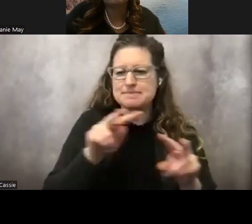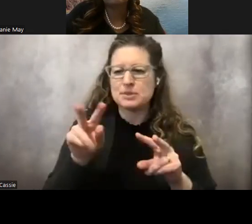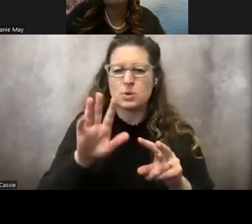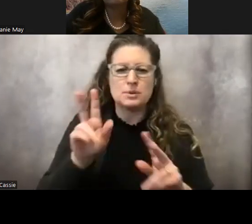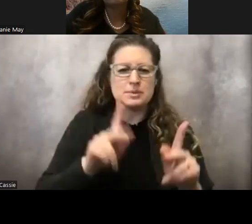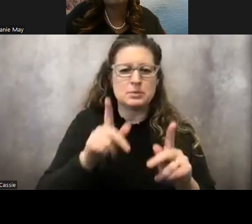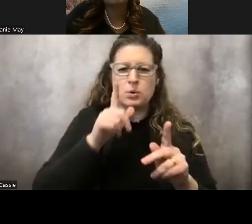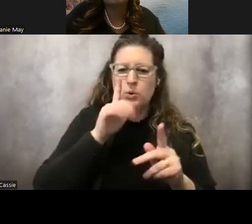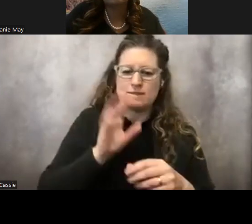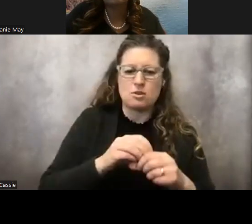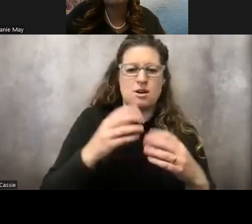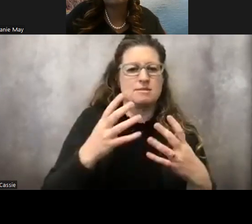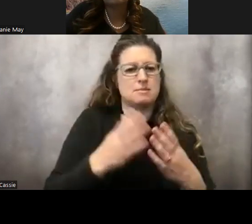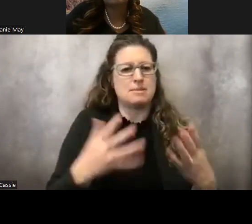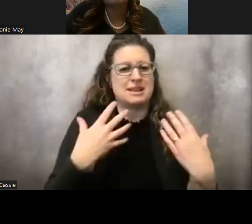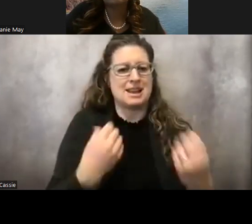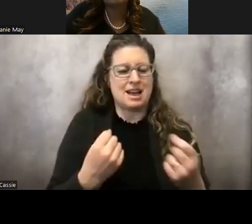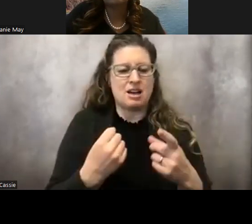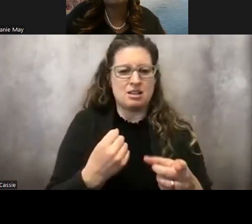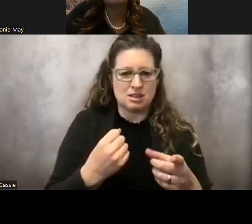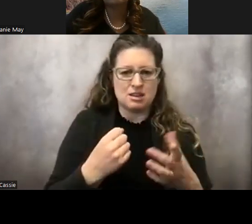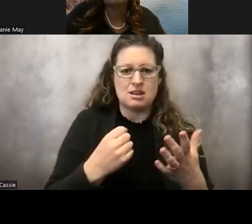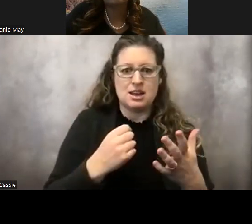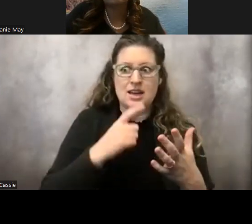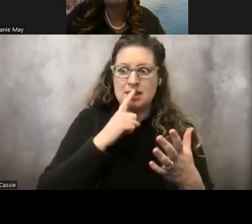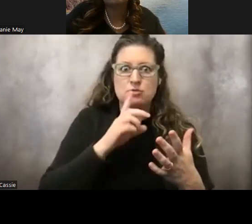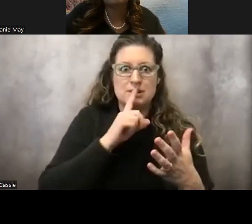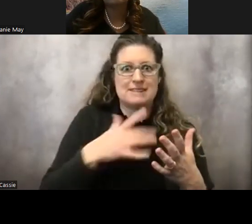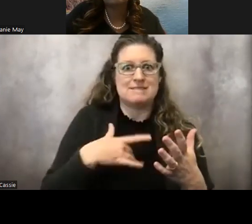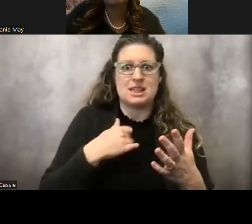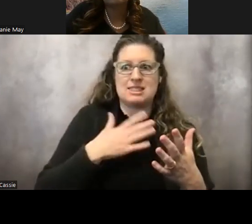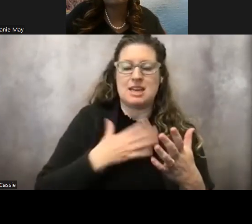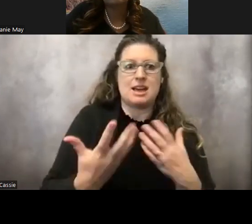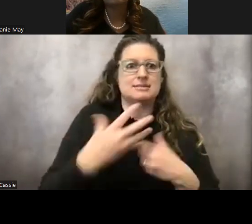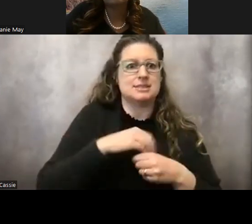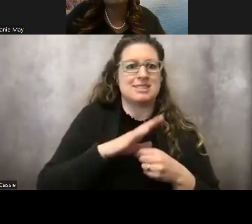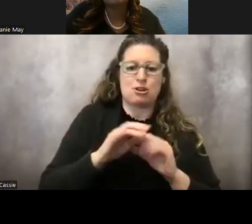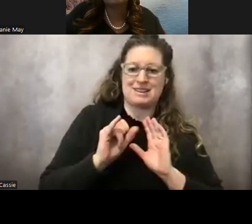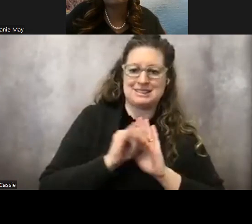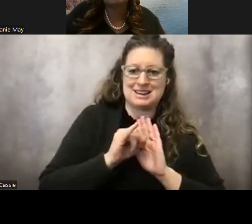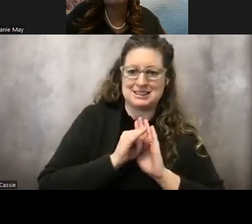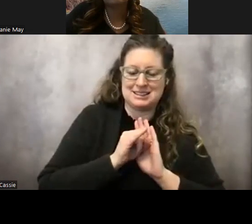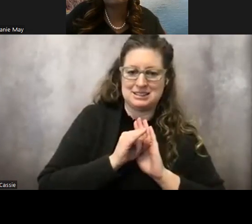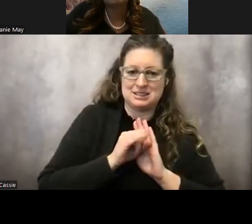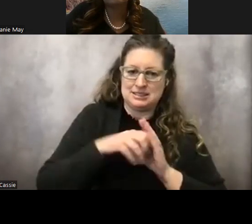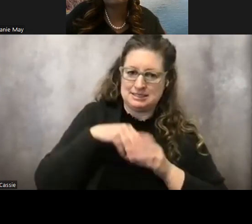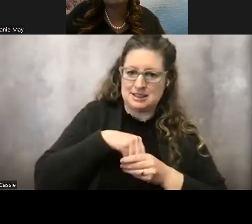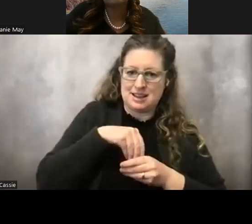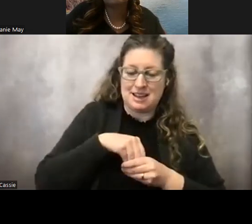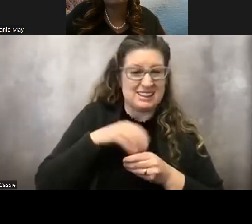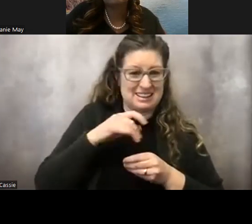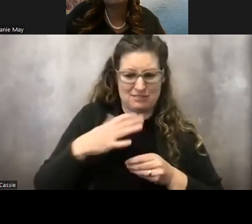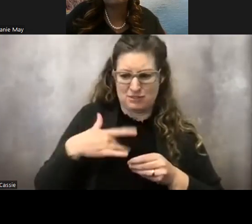are not good at something that you think is your purpose in this world, that hurts you at a deep level. And I can remember stories of people